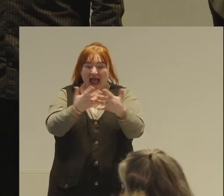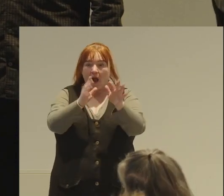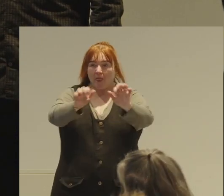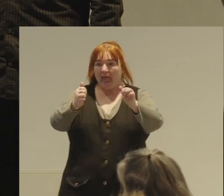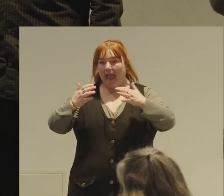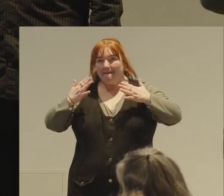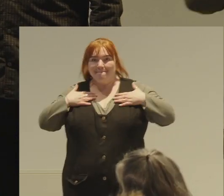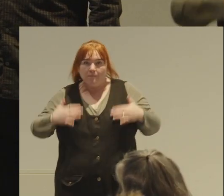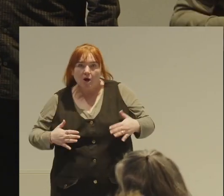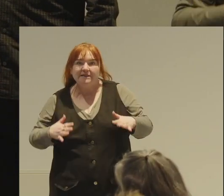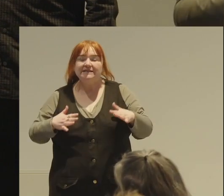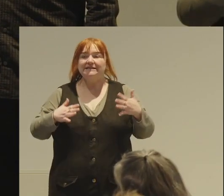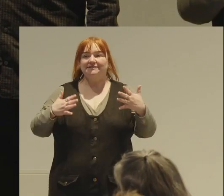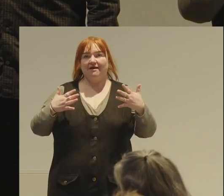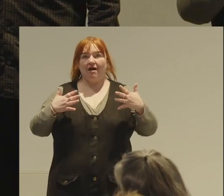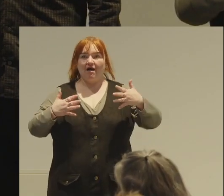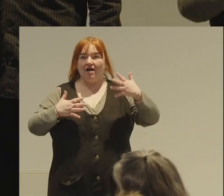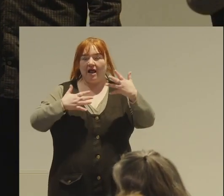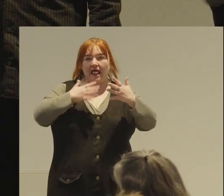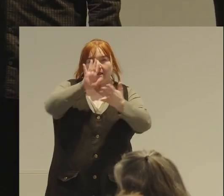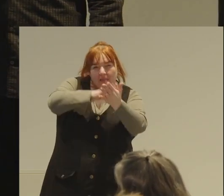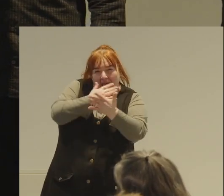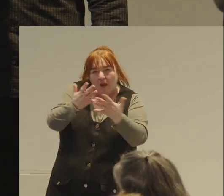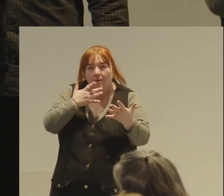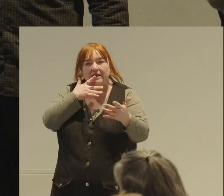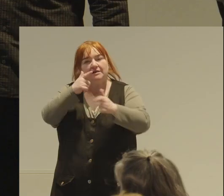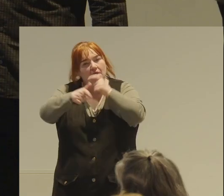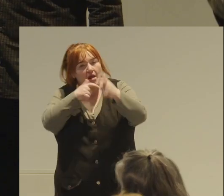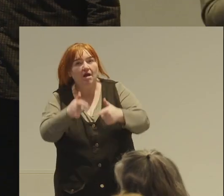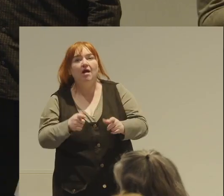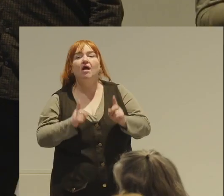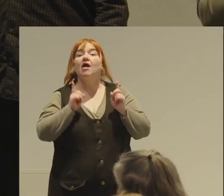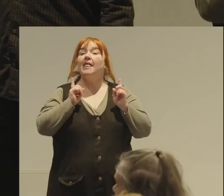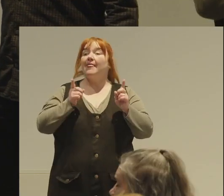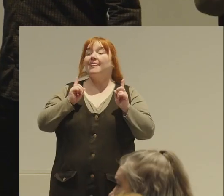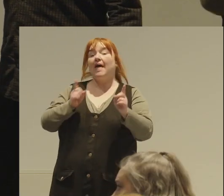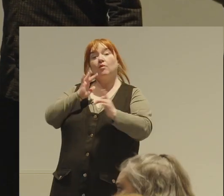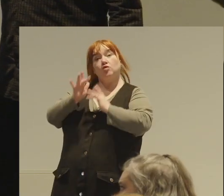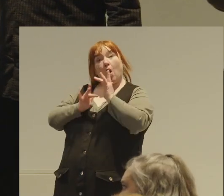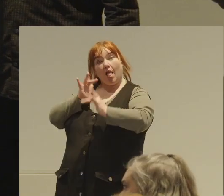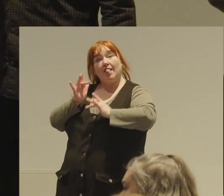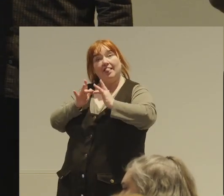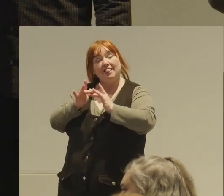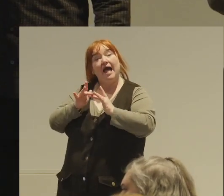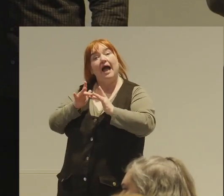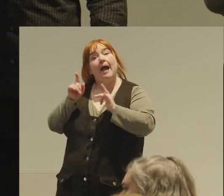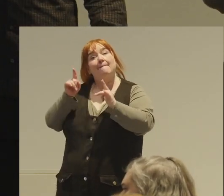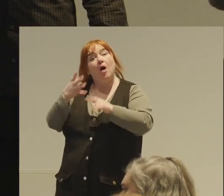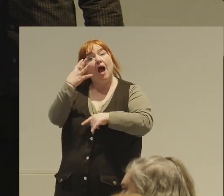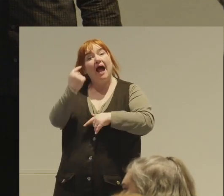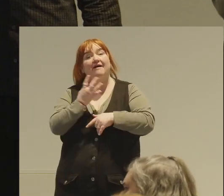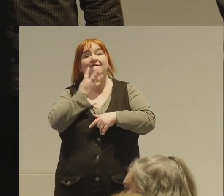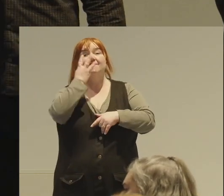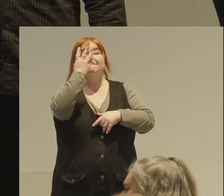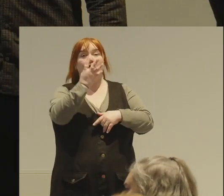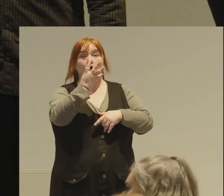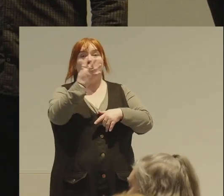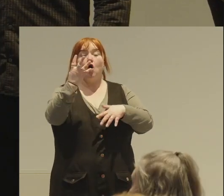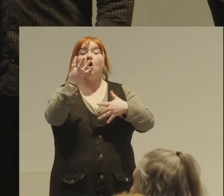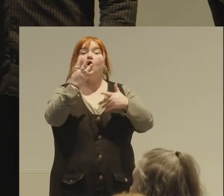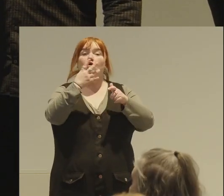arms and legs to like work. Yeah, that was really good. So it was mainly an online program, but we had 4 residencies. So 2 of the